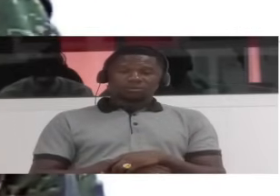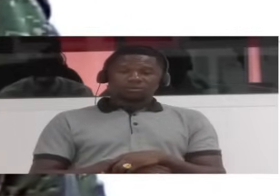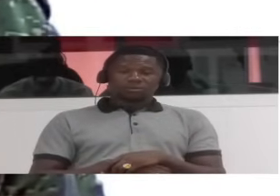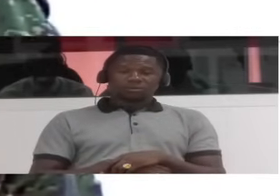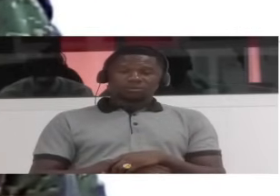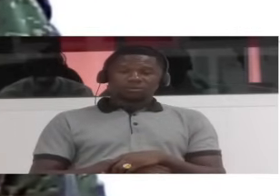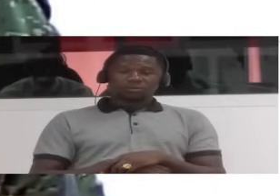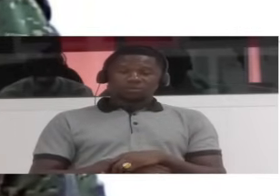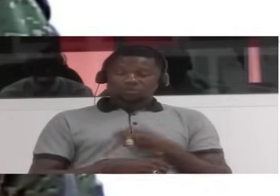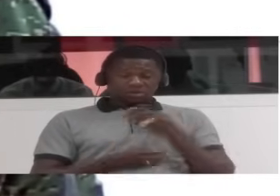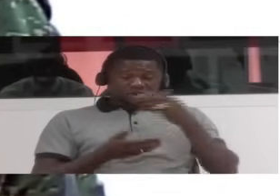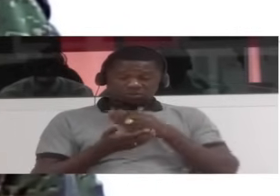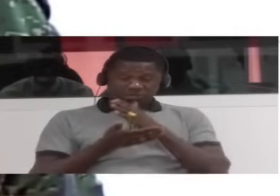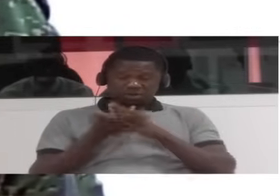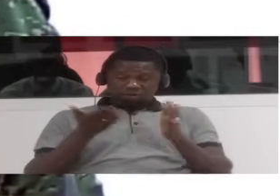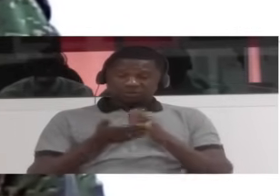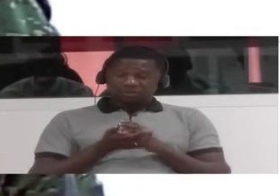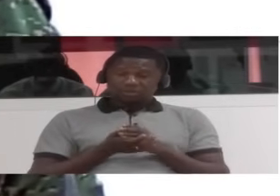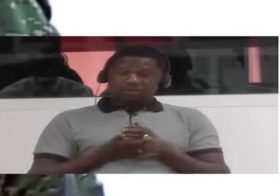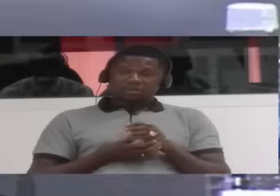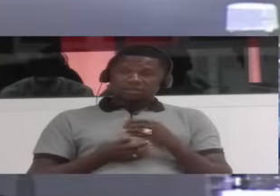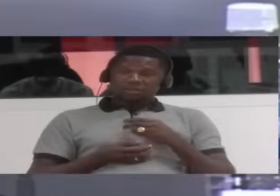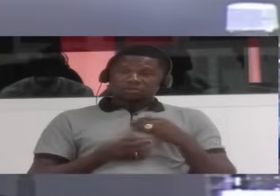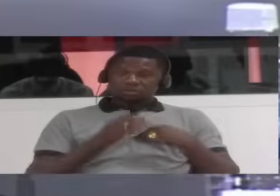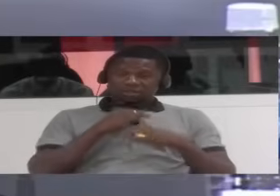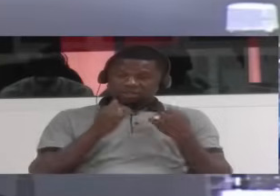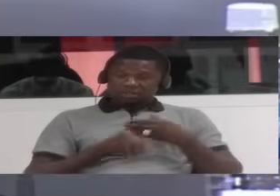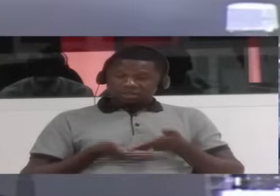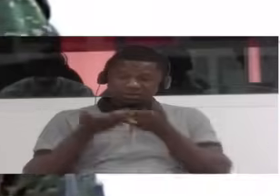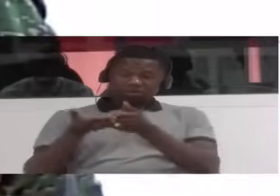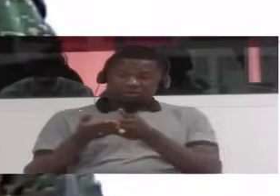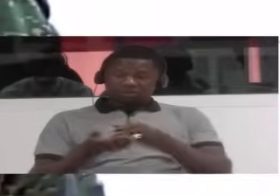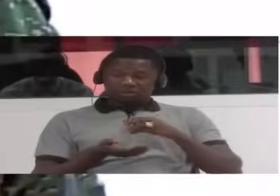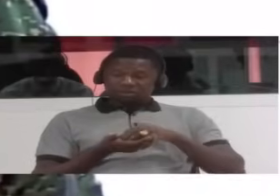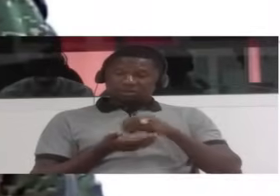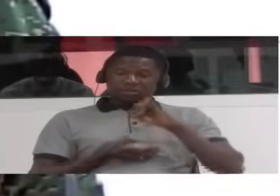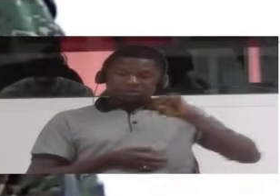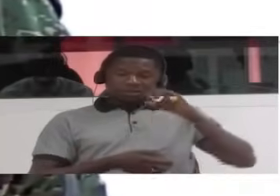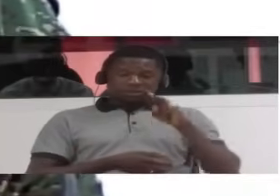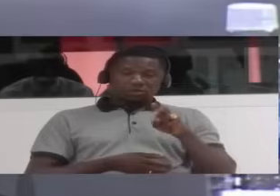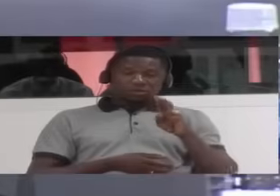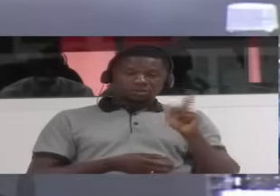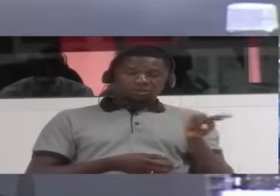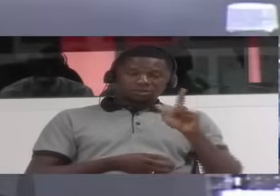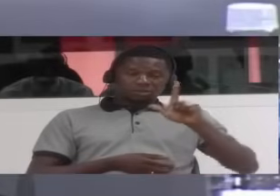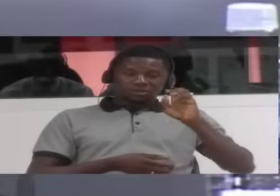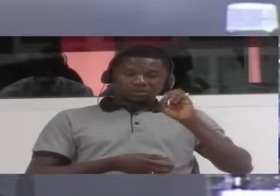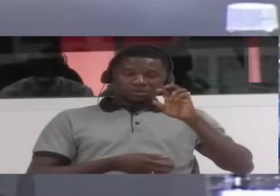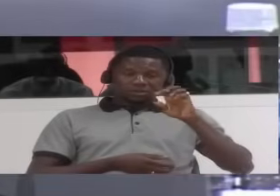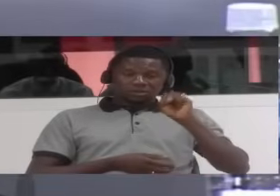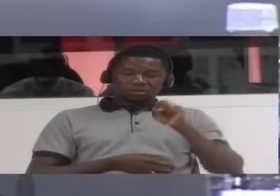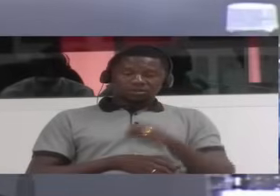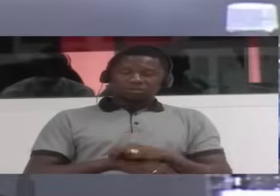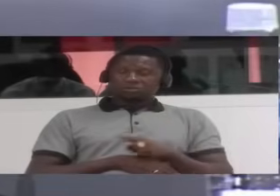Was that also part of the arsenal that was available to the junglers? No. Good. So, during